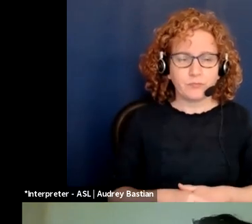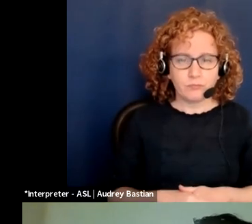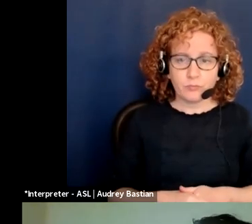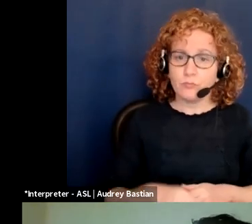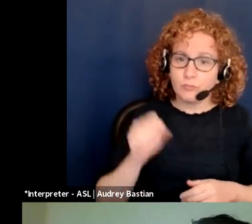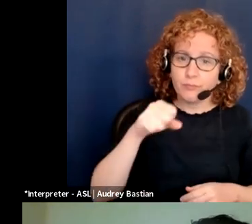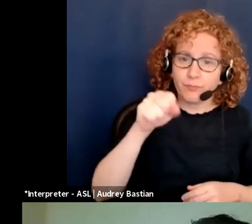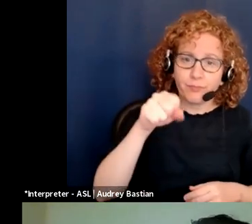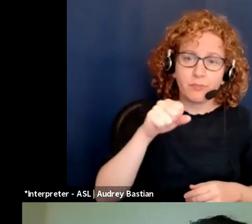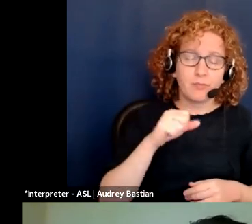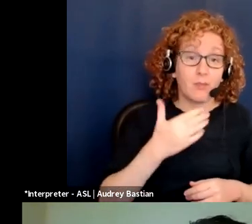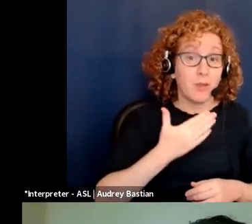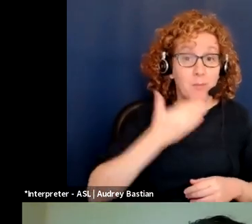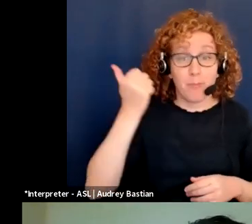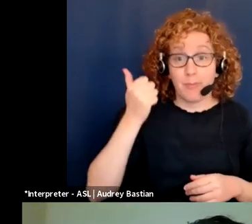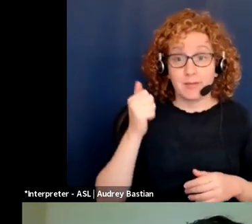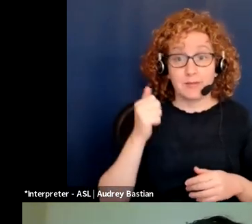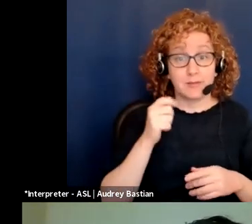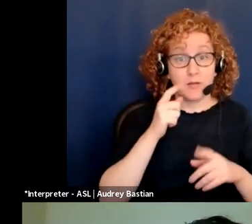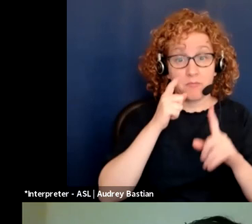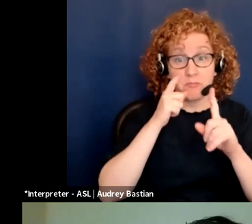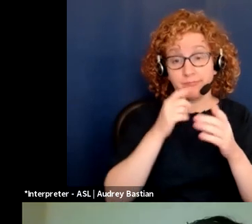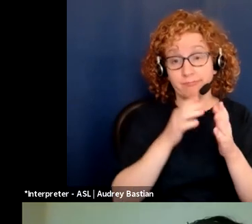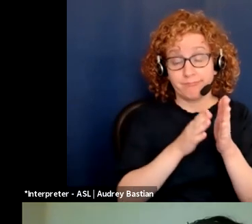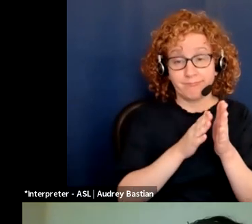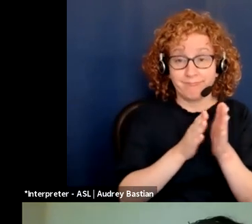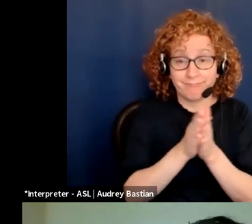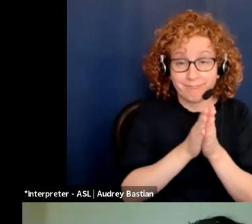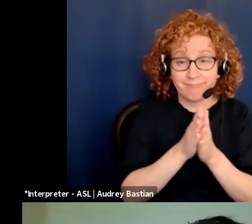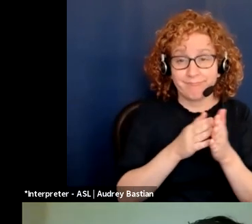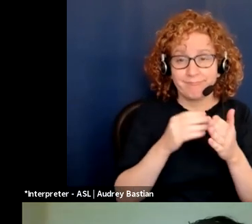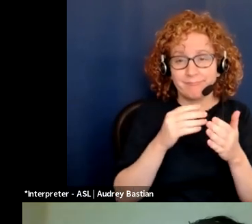Yeah, I mean, the best initiatives that I've seen for